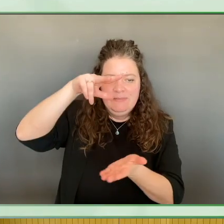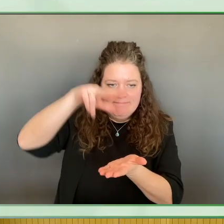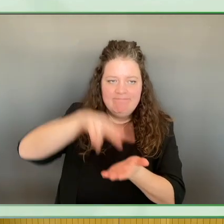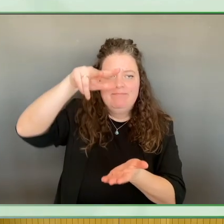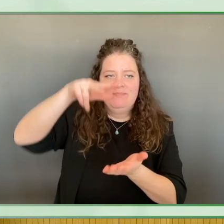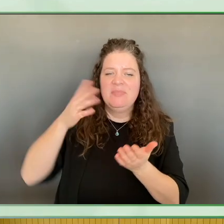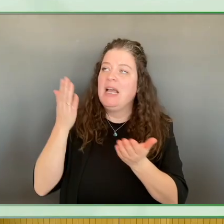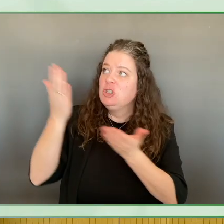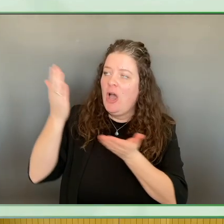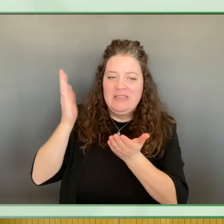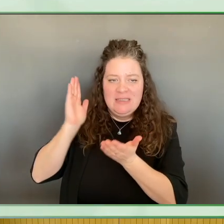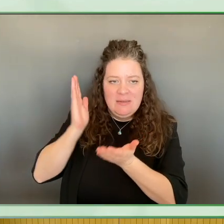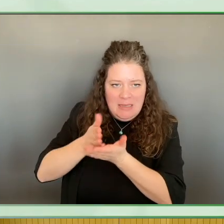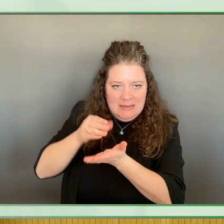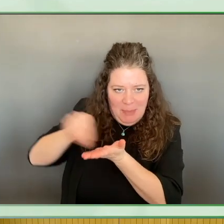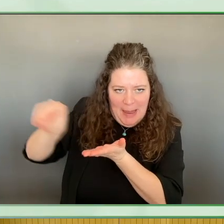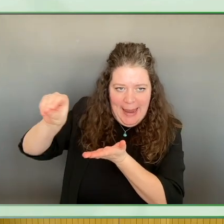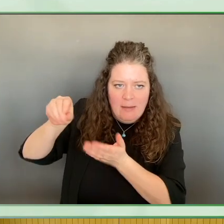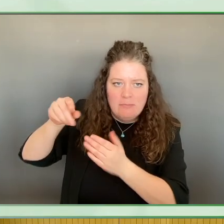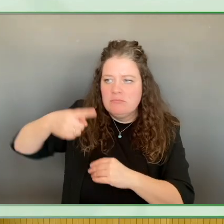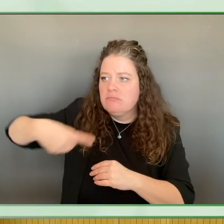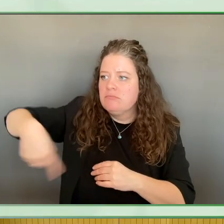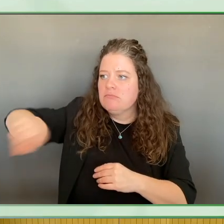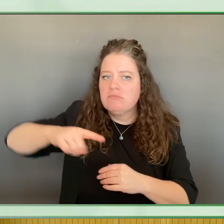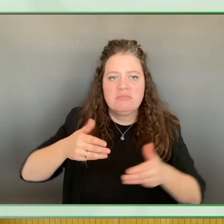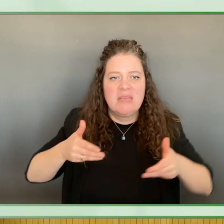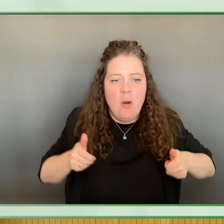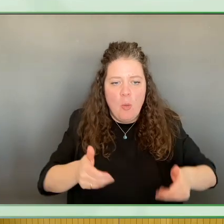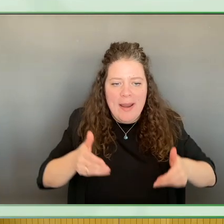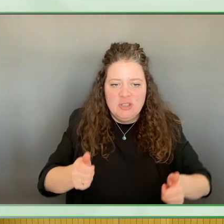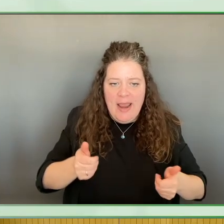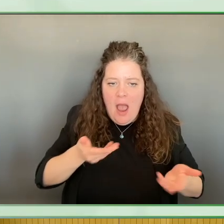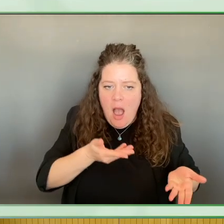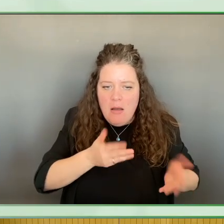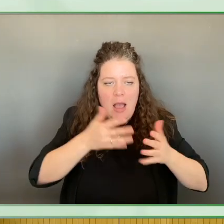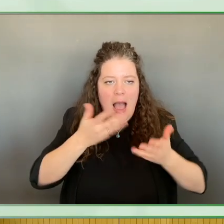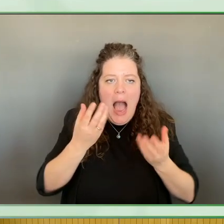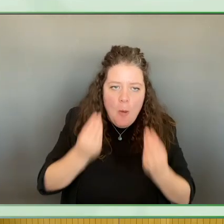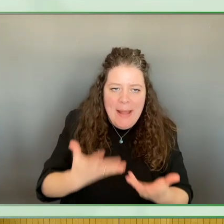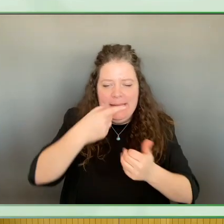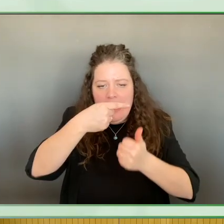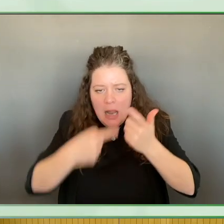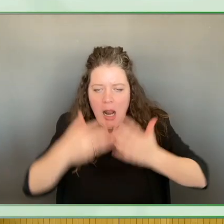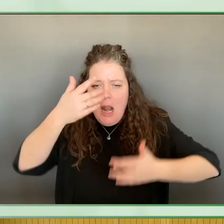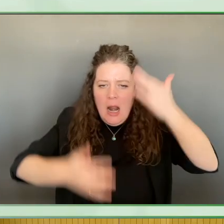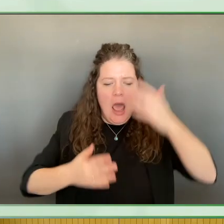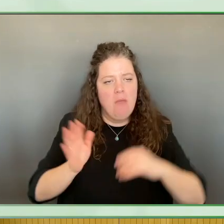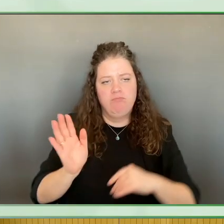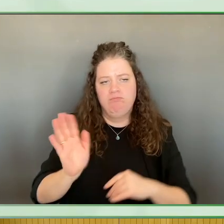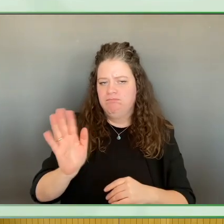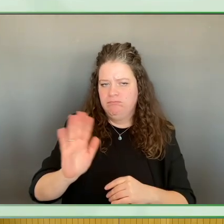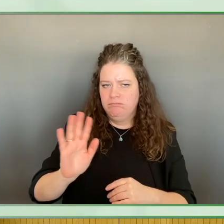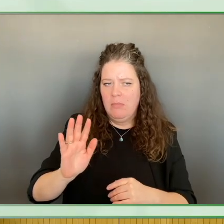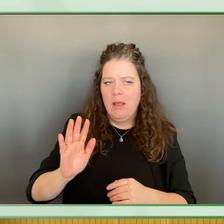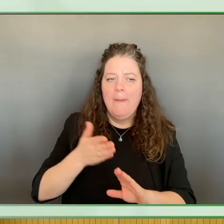demand happens. Even before the wheelchair volumes you're talking about, all of these things happen. And then the moment you start reaching out to suppliers